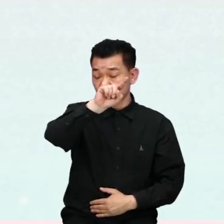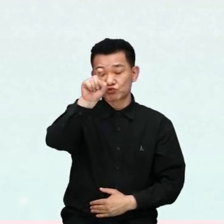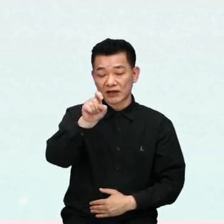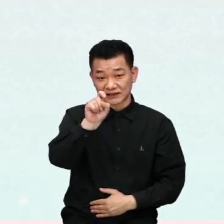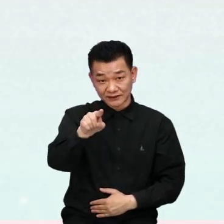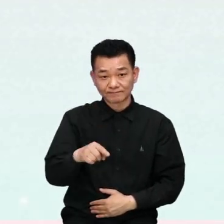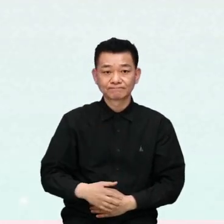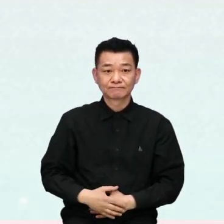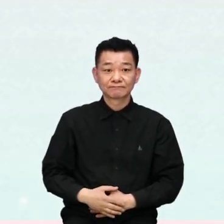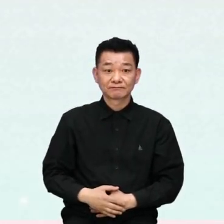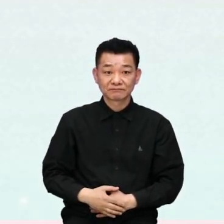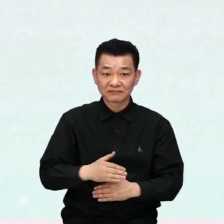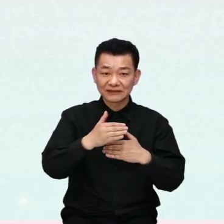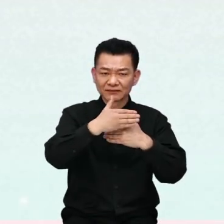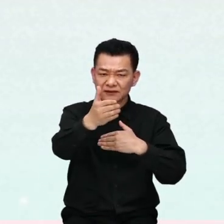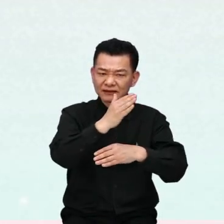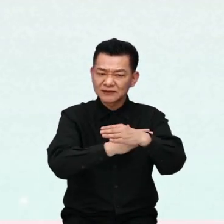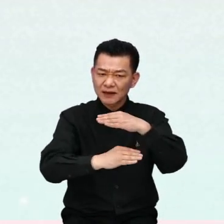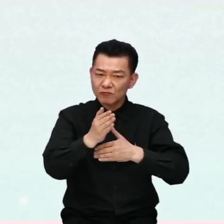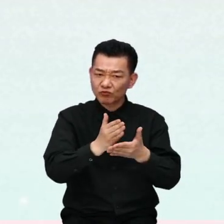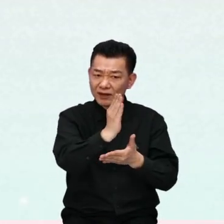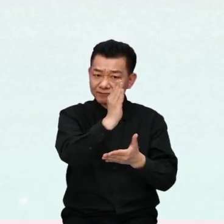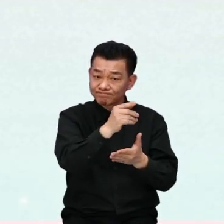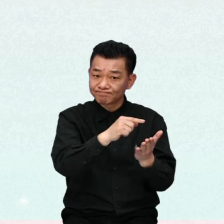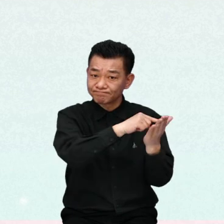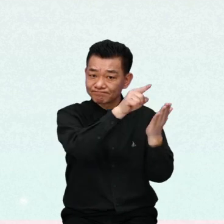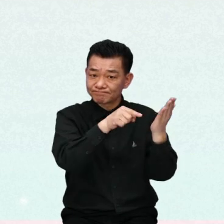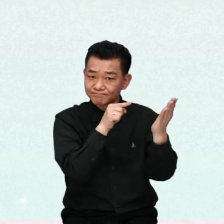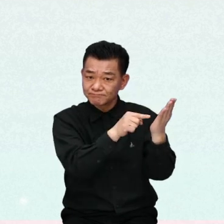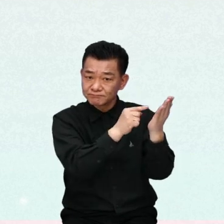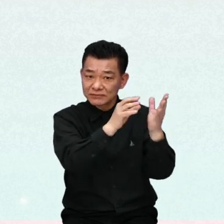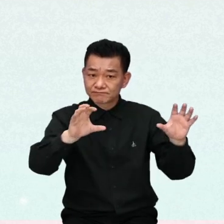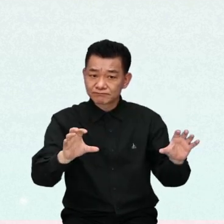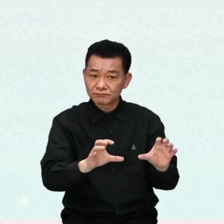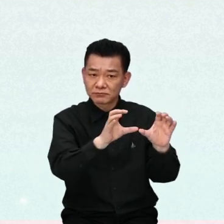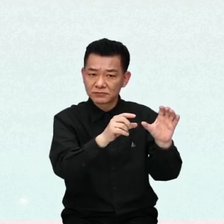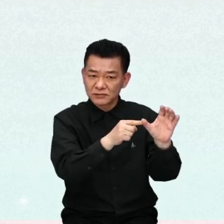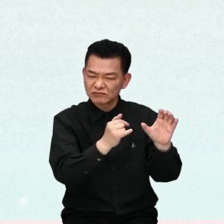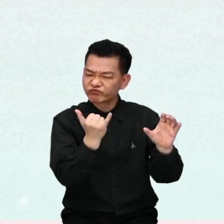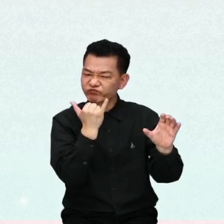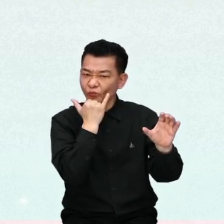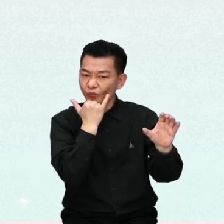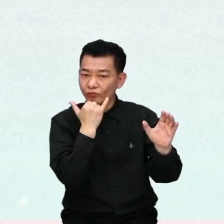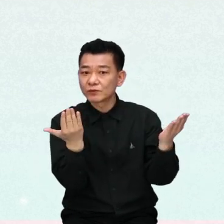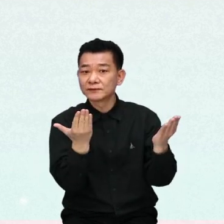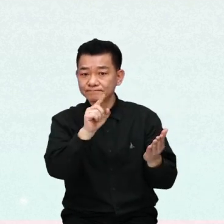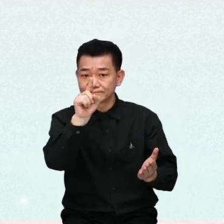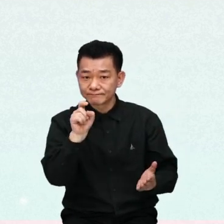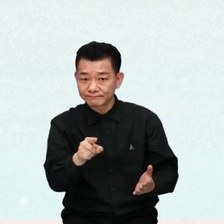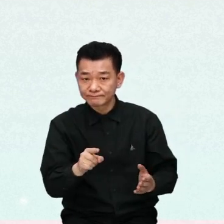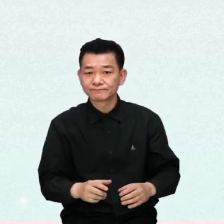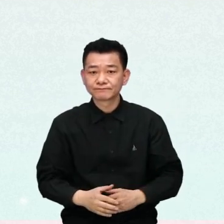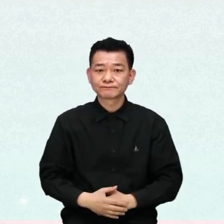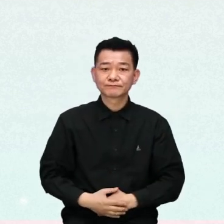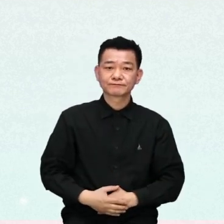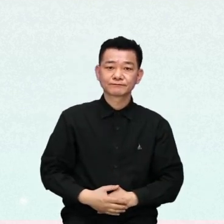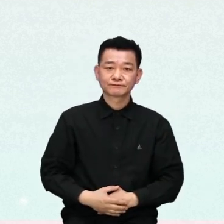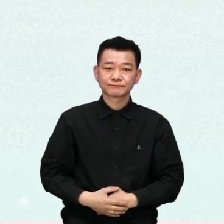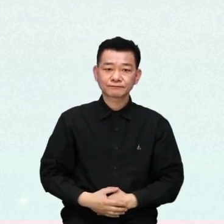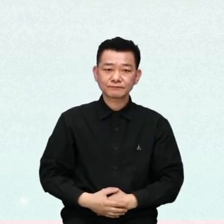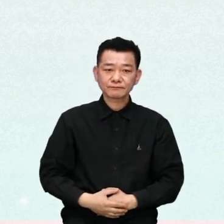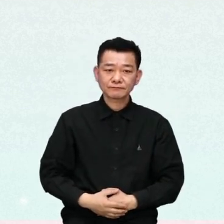Shall we solve a quiz? What is not a correct statement about the measures to fulfill the Convention on the Rights of Persons